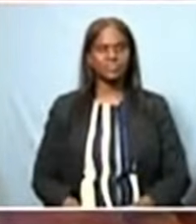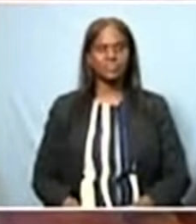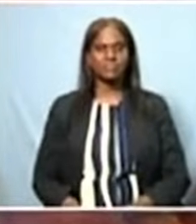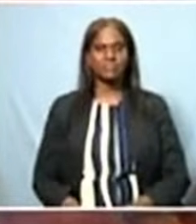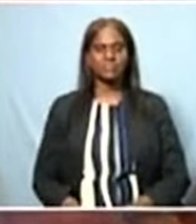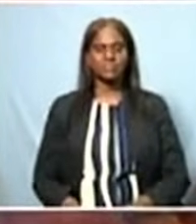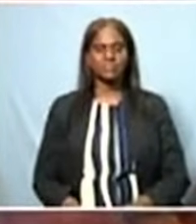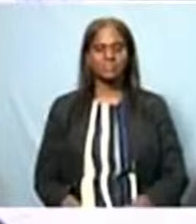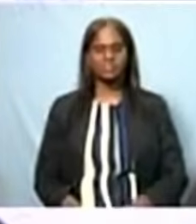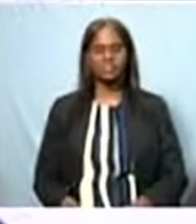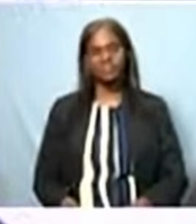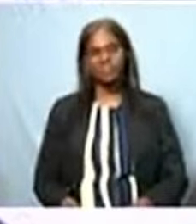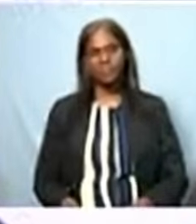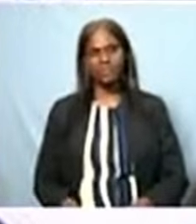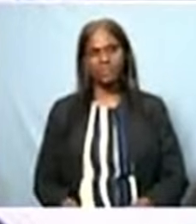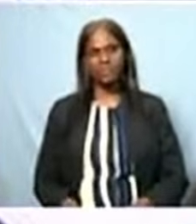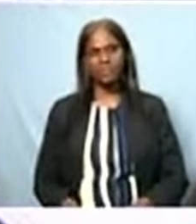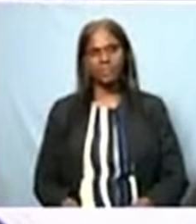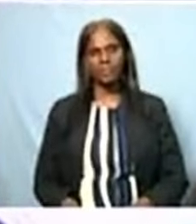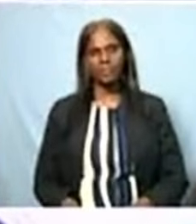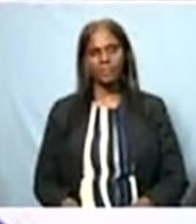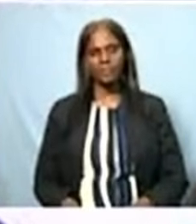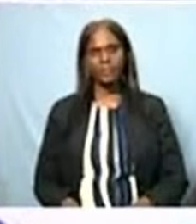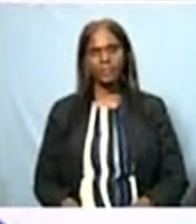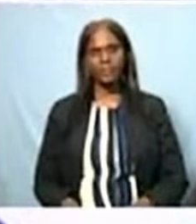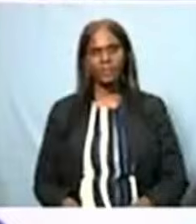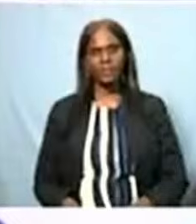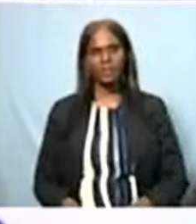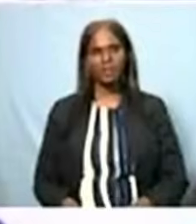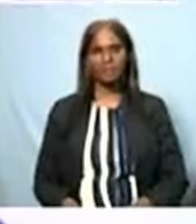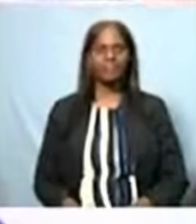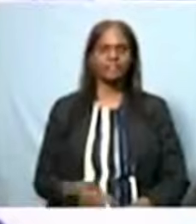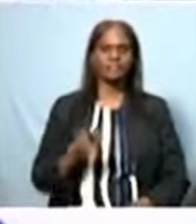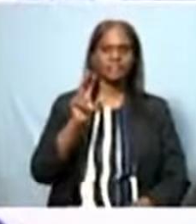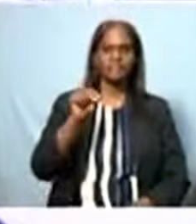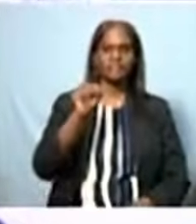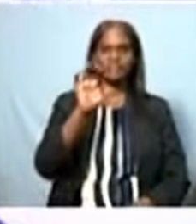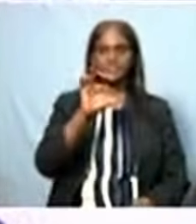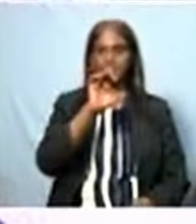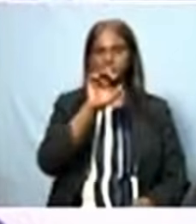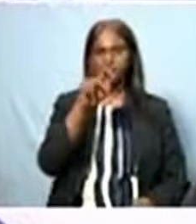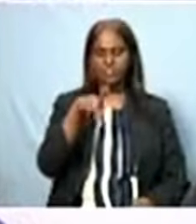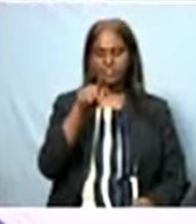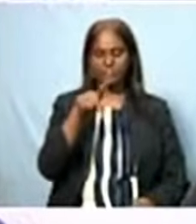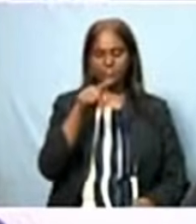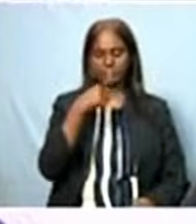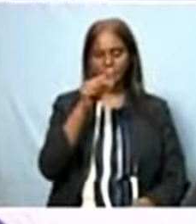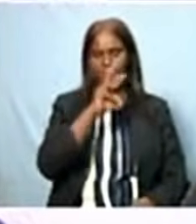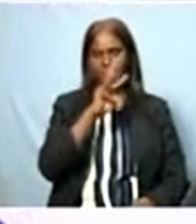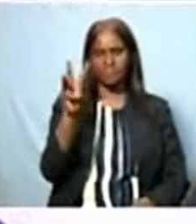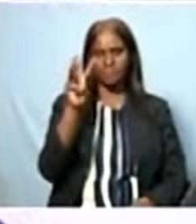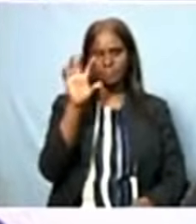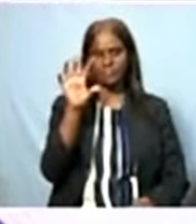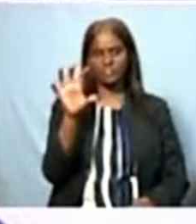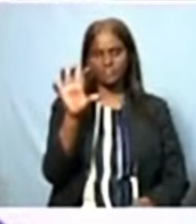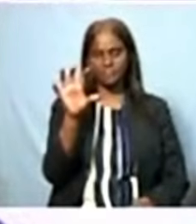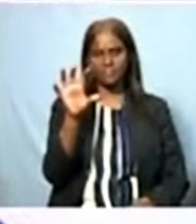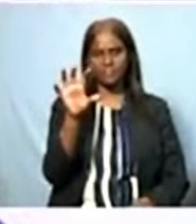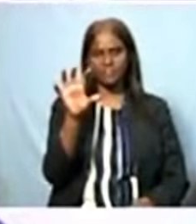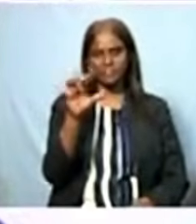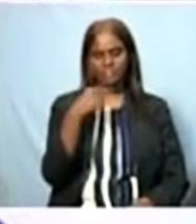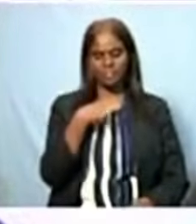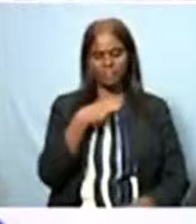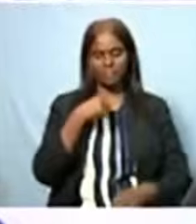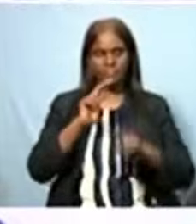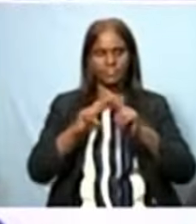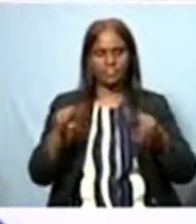New Congress Party, I am Imanga Omnyima Jr., Member of Parliament for Nalolo constituency in Western Province, and the